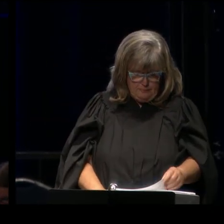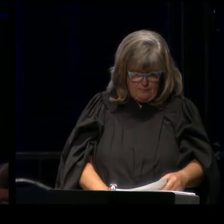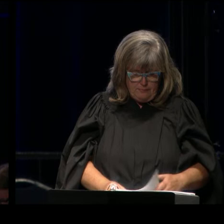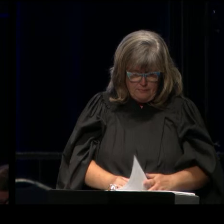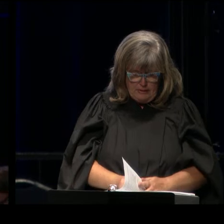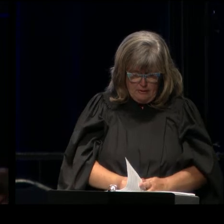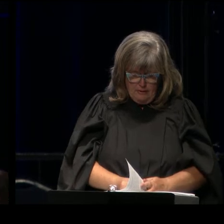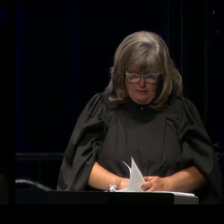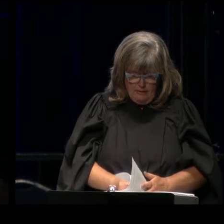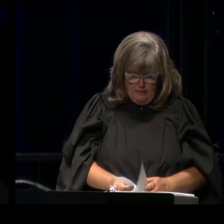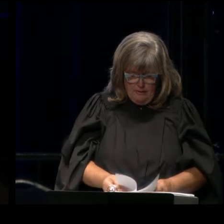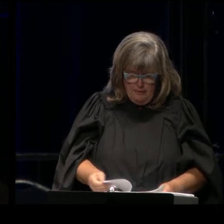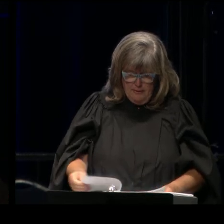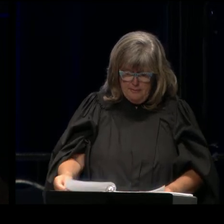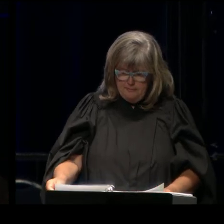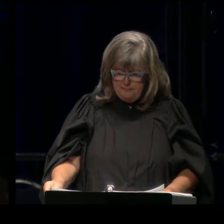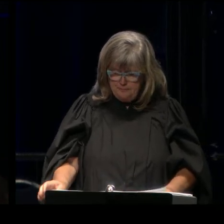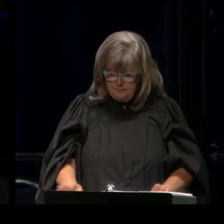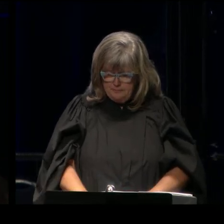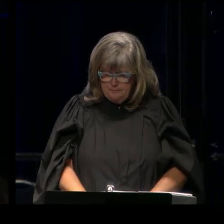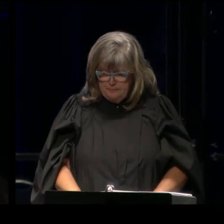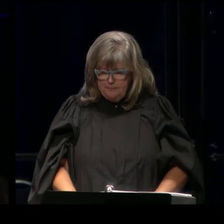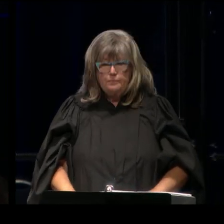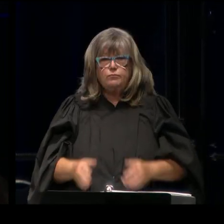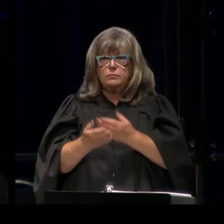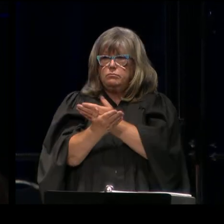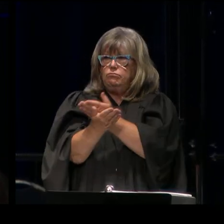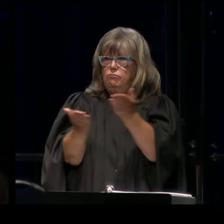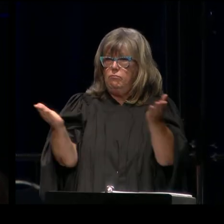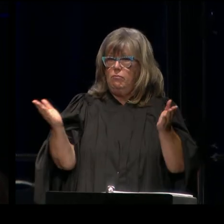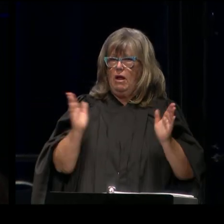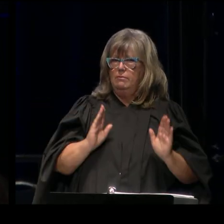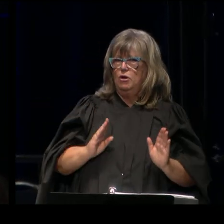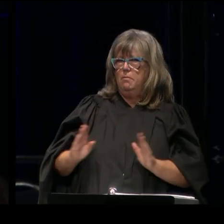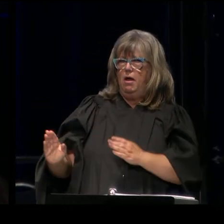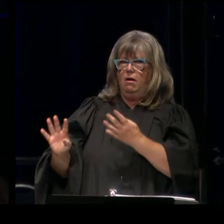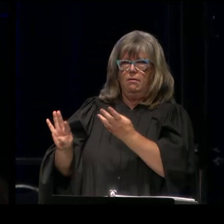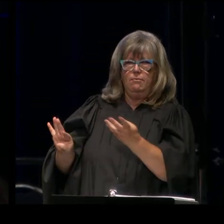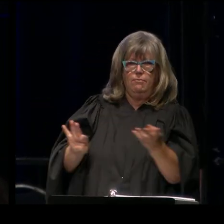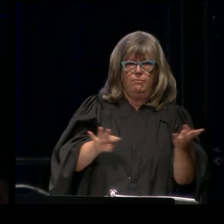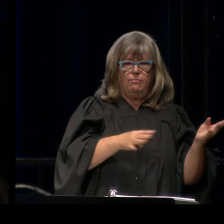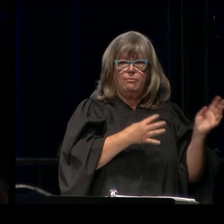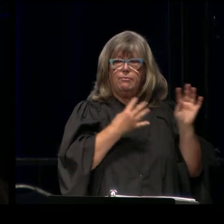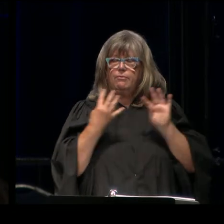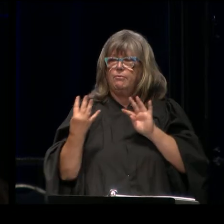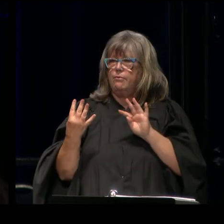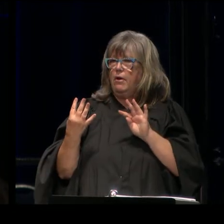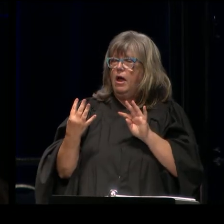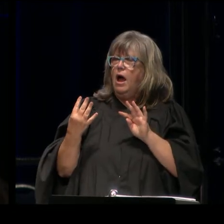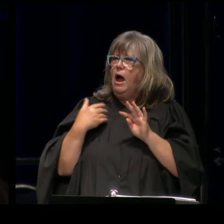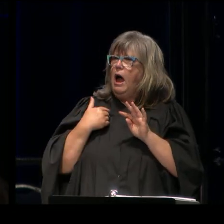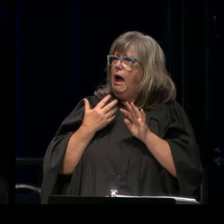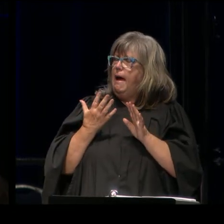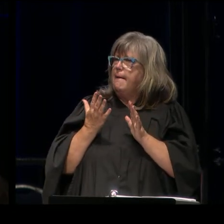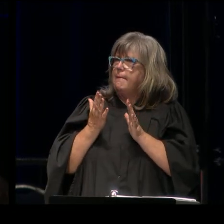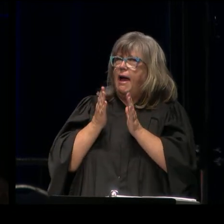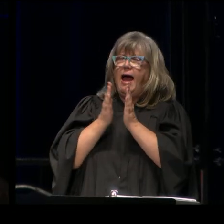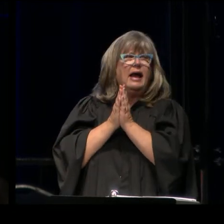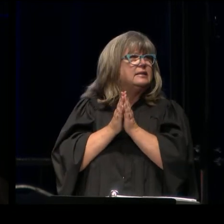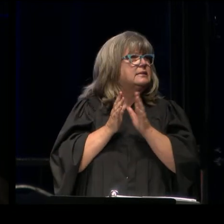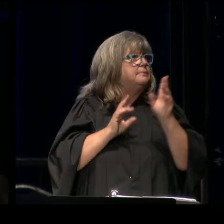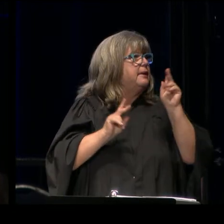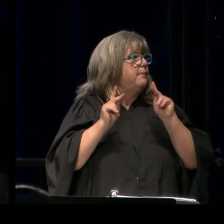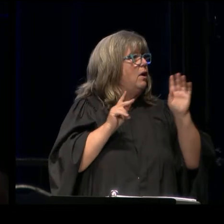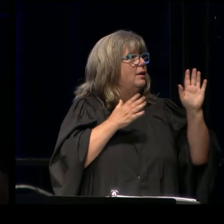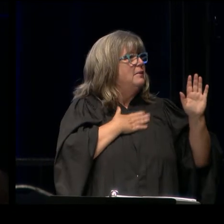As our graduates prepare to come forward, I will take this opportunity to request that you hold your applause until